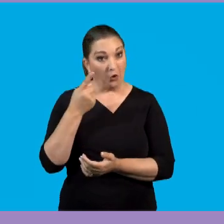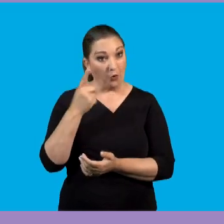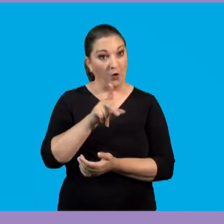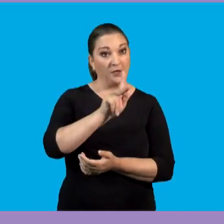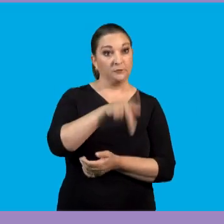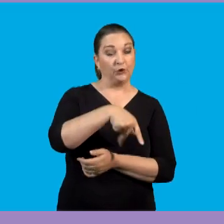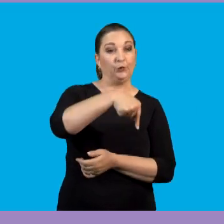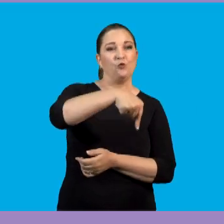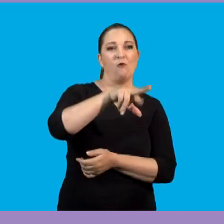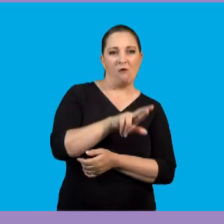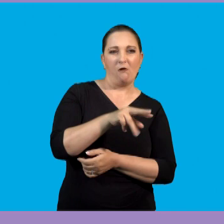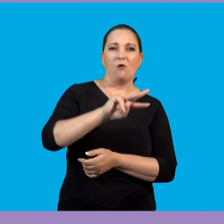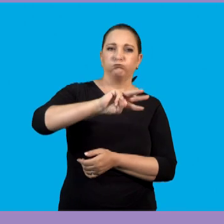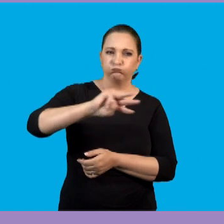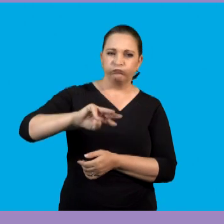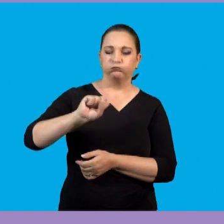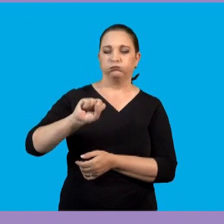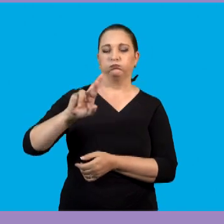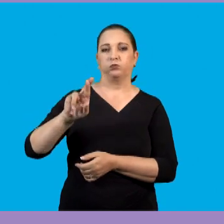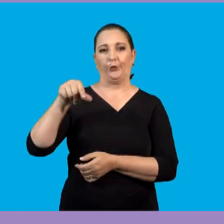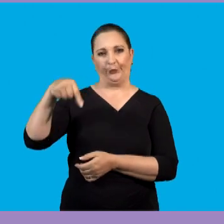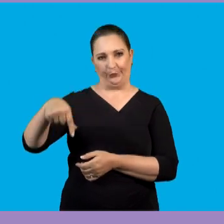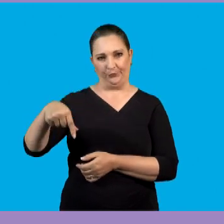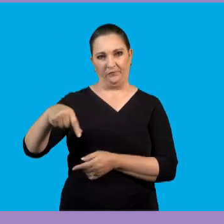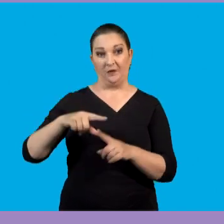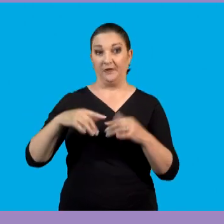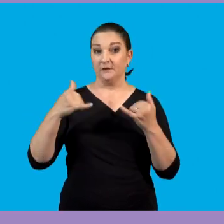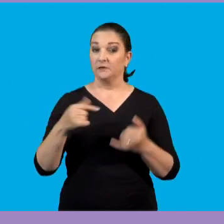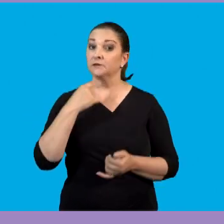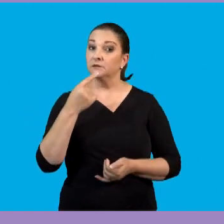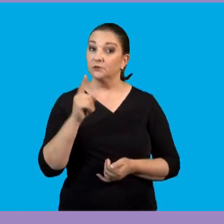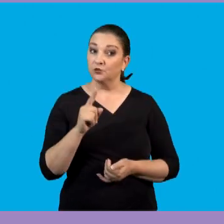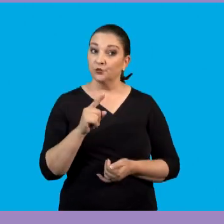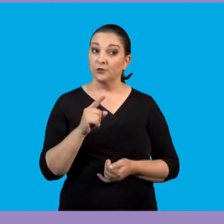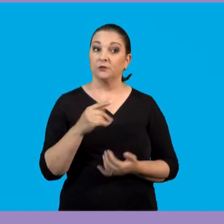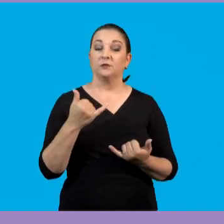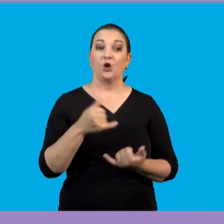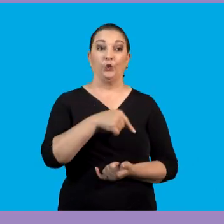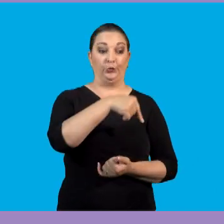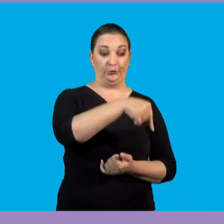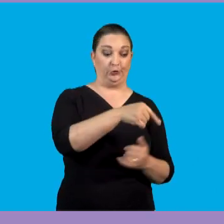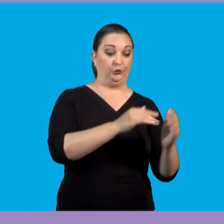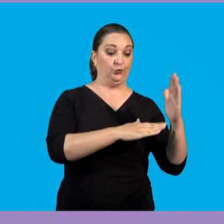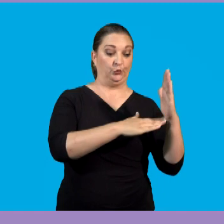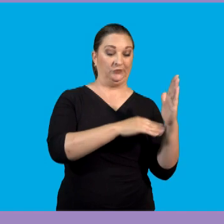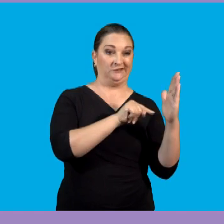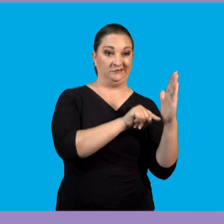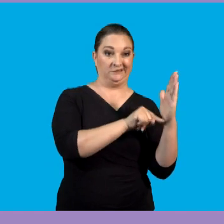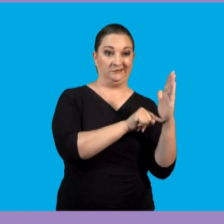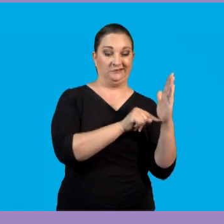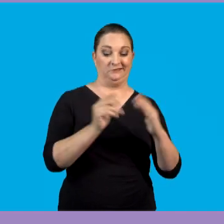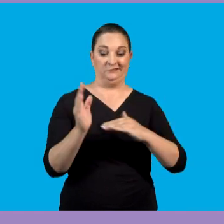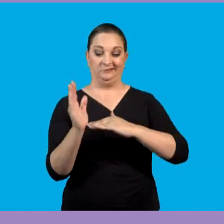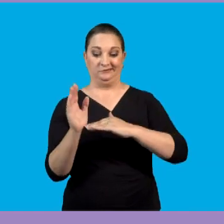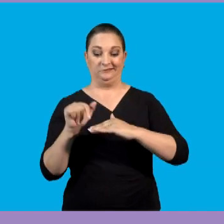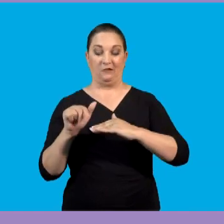SRQ. So from the given information, we are told that QR, or angle Q, is equals